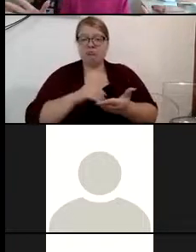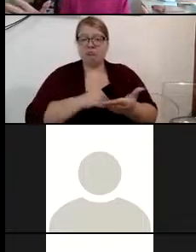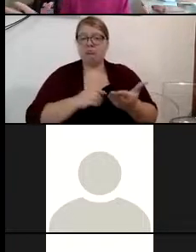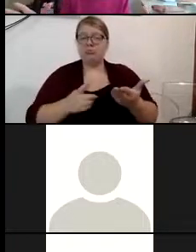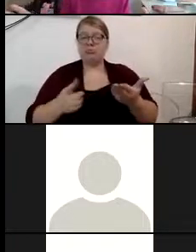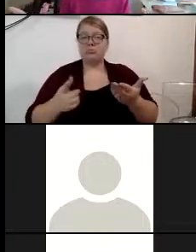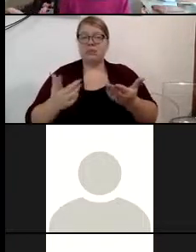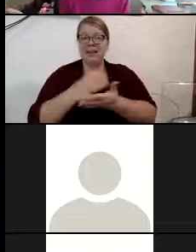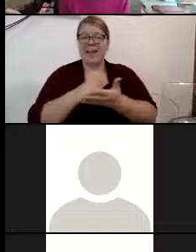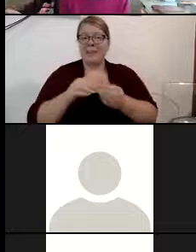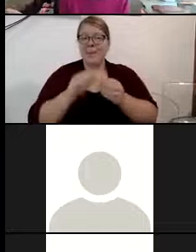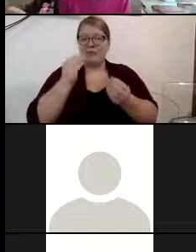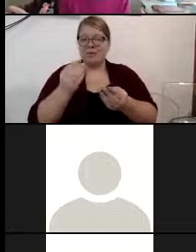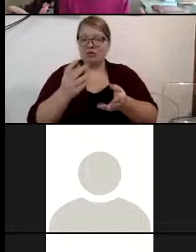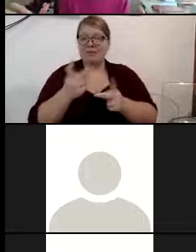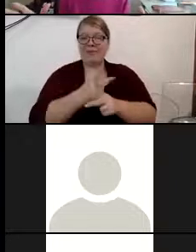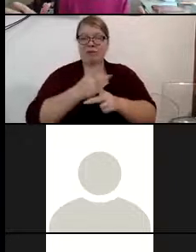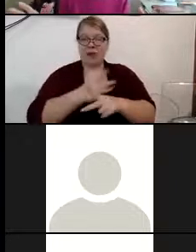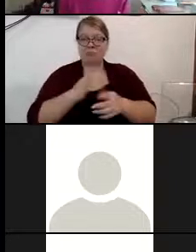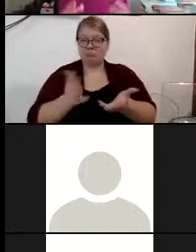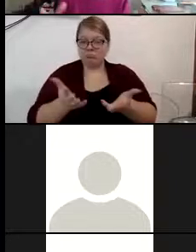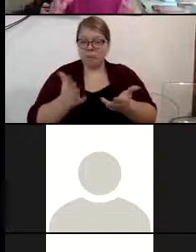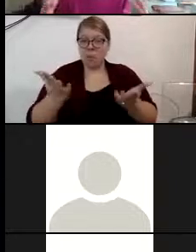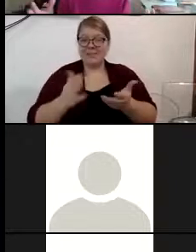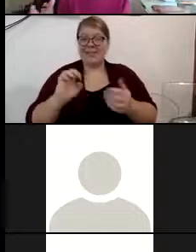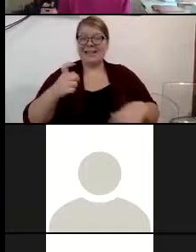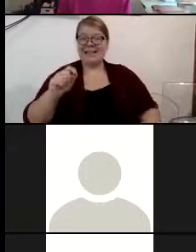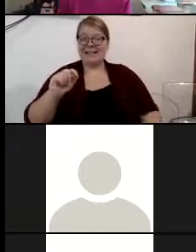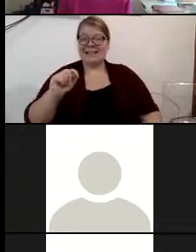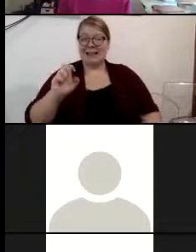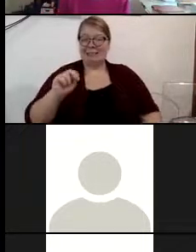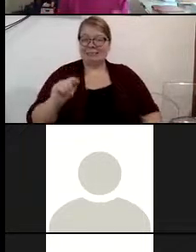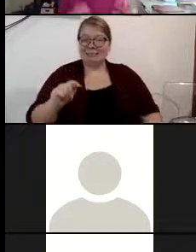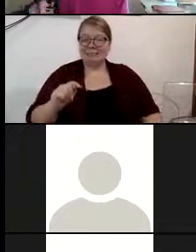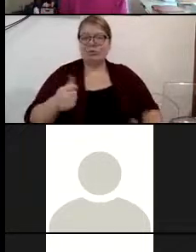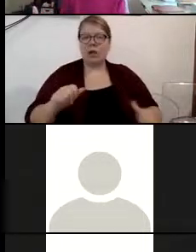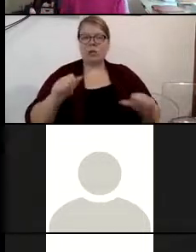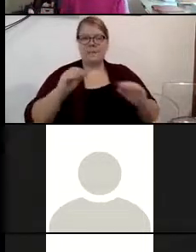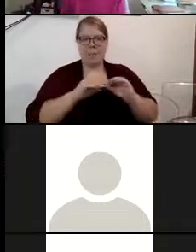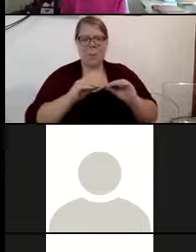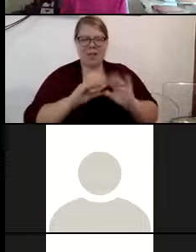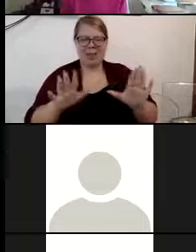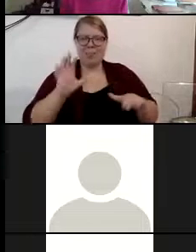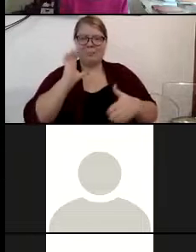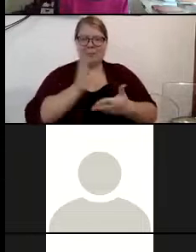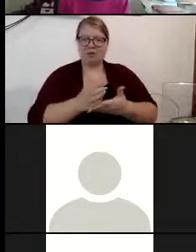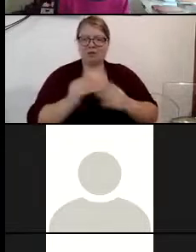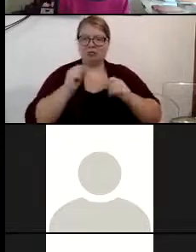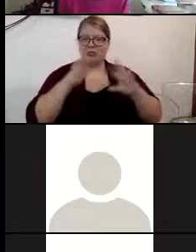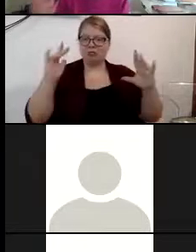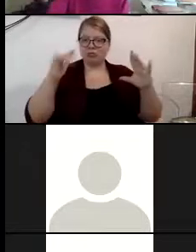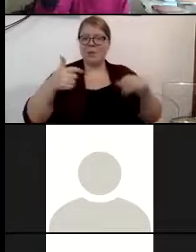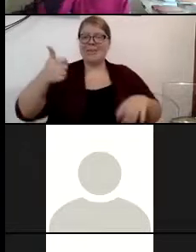is the extent of gambling, to get a clear picture. So just a self-monitoring